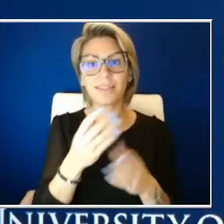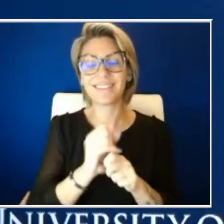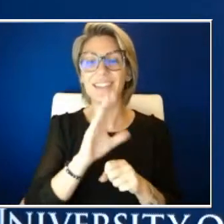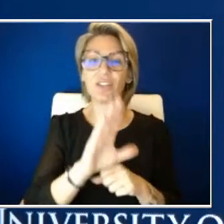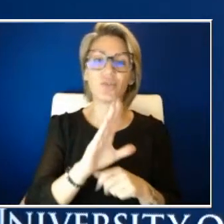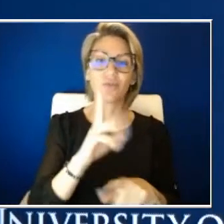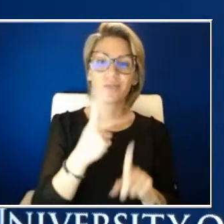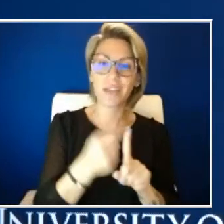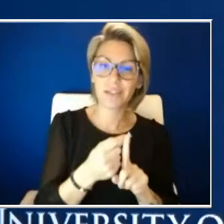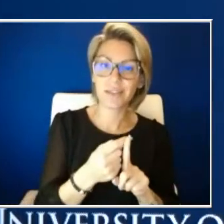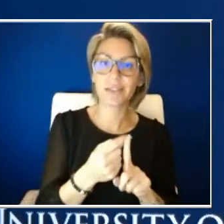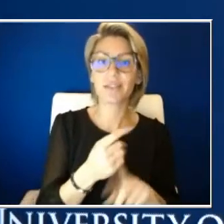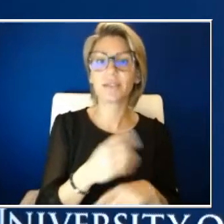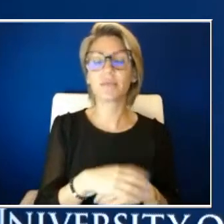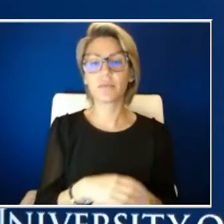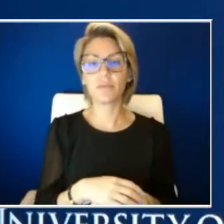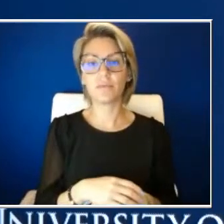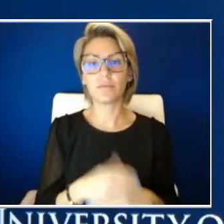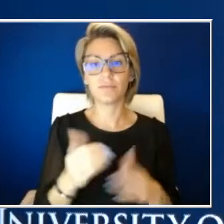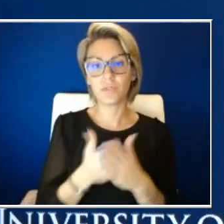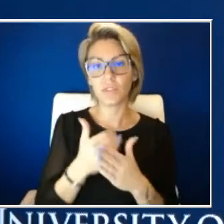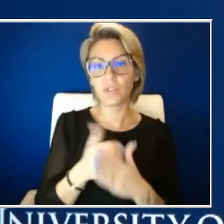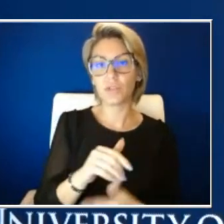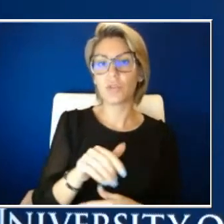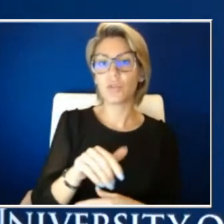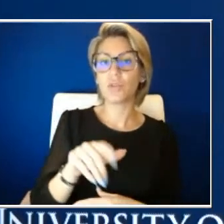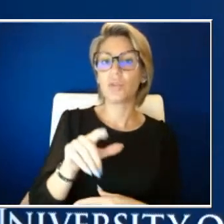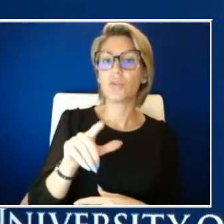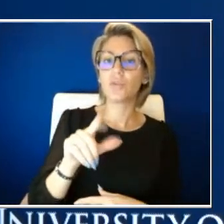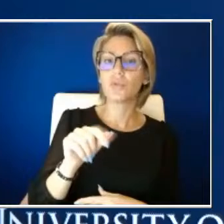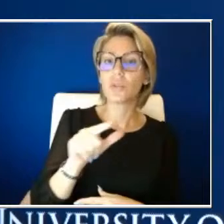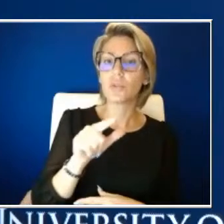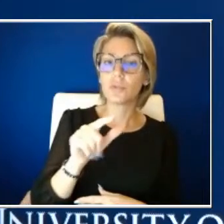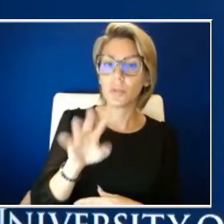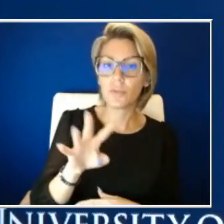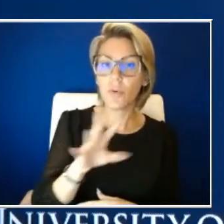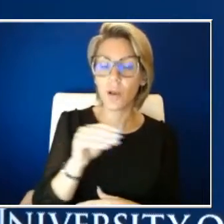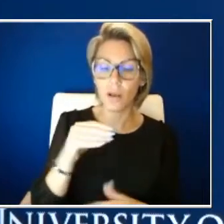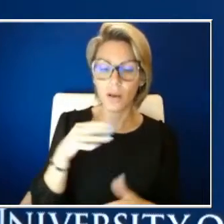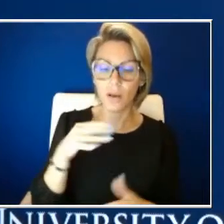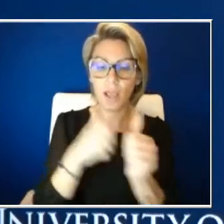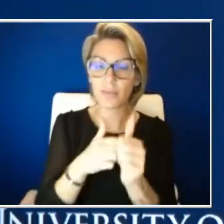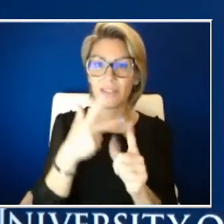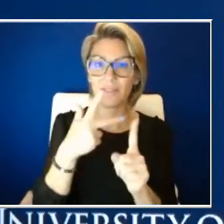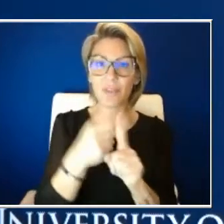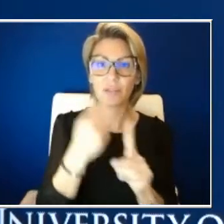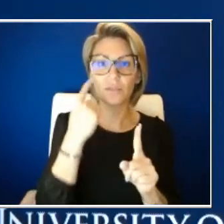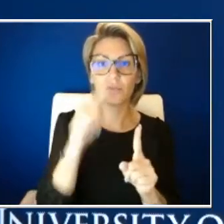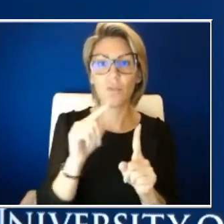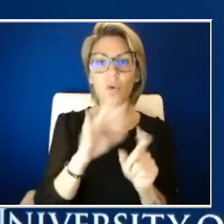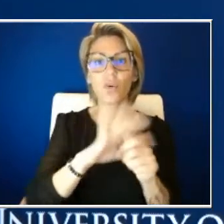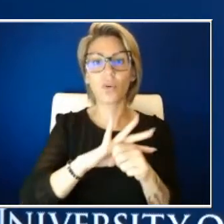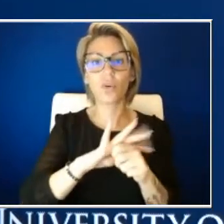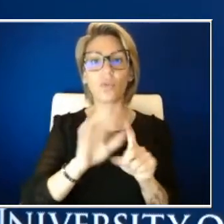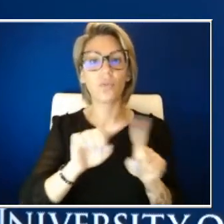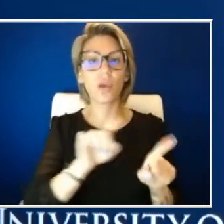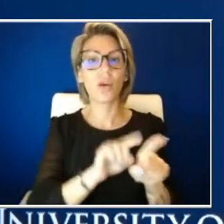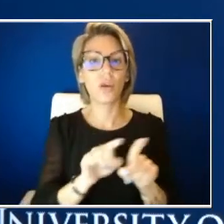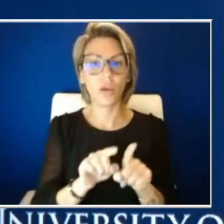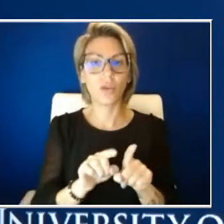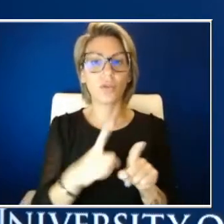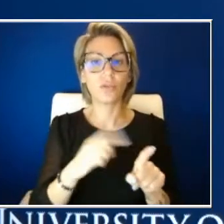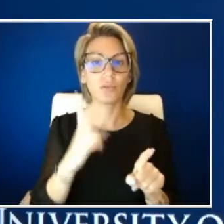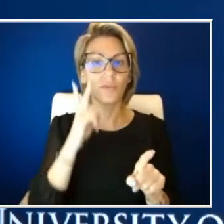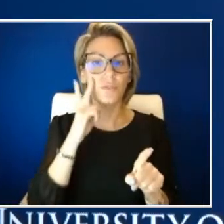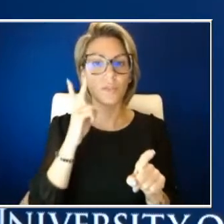the new 24-25 updated vaccine for COVID as well. But also what we have seen is that over